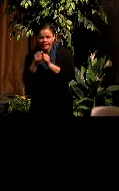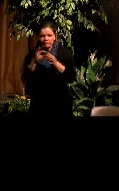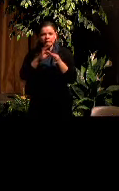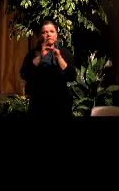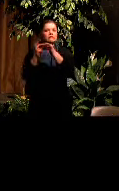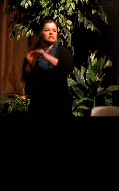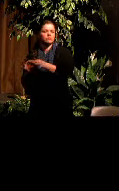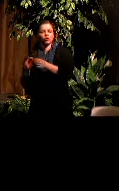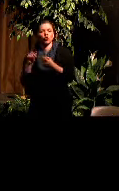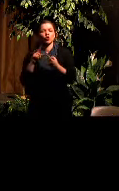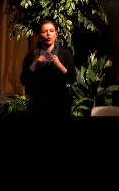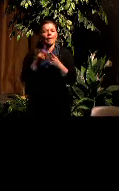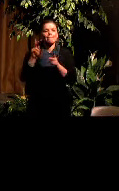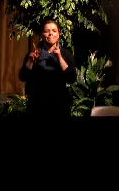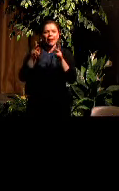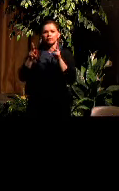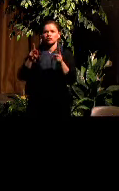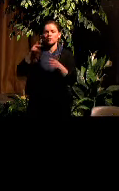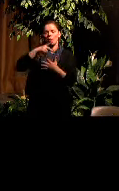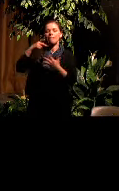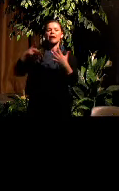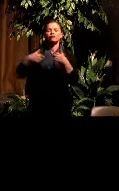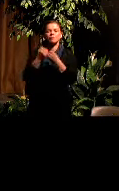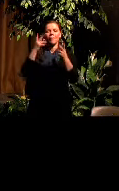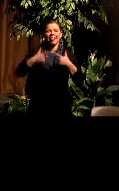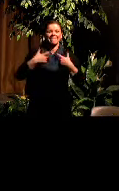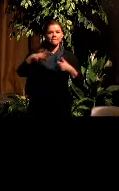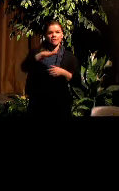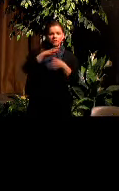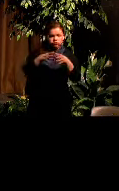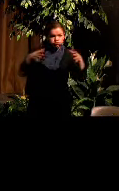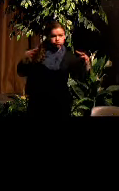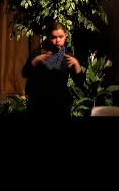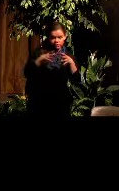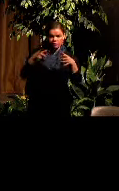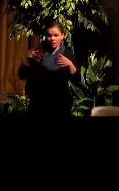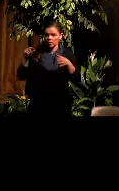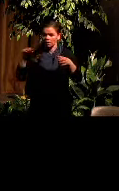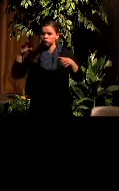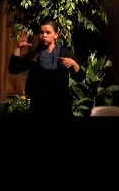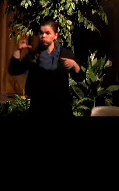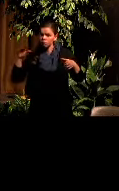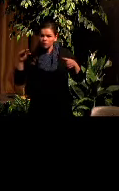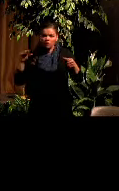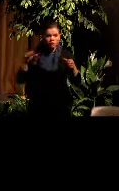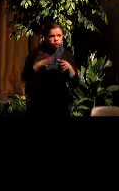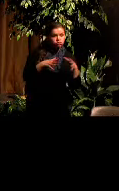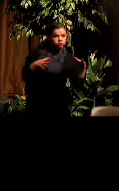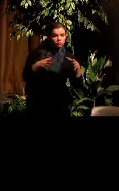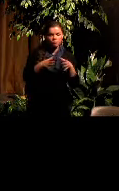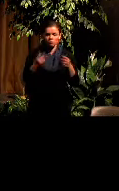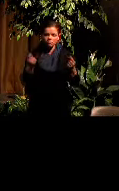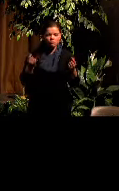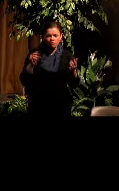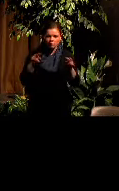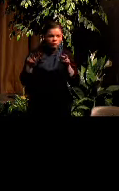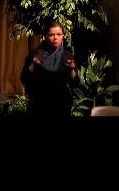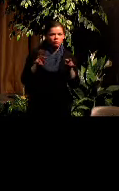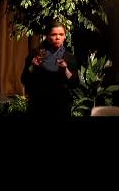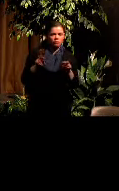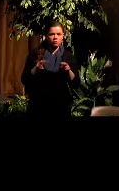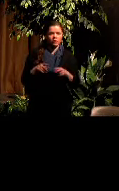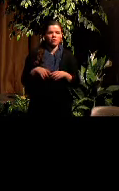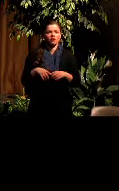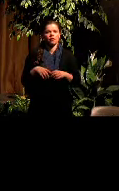to population change. And we're doing that with climate, we're doing that with habitat, with sort of the leading hypotheses to try to understand whether it's habitat change